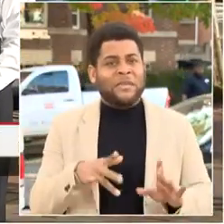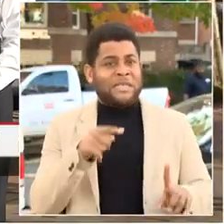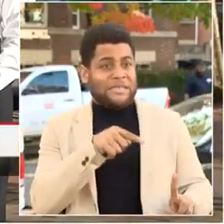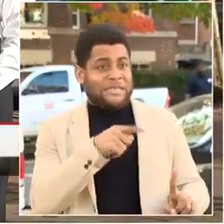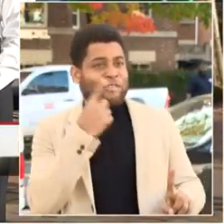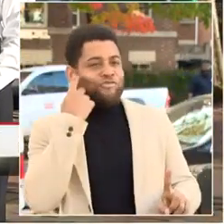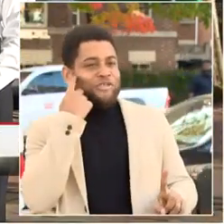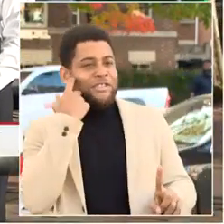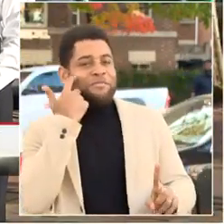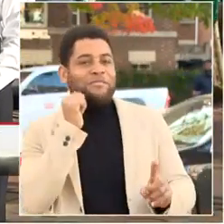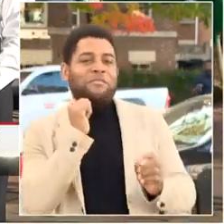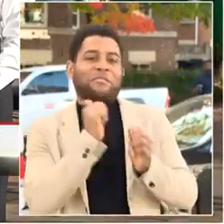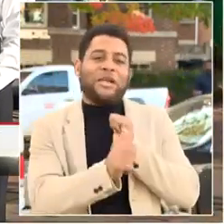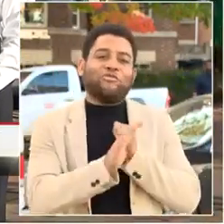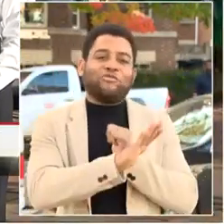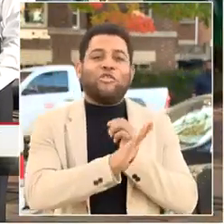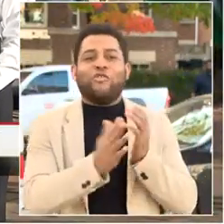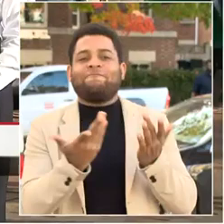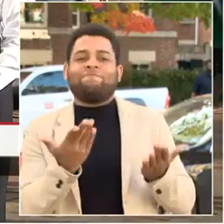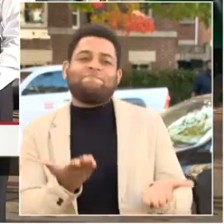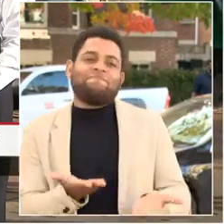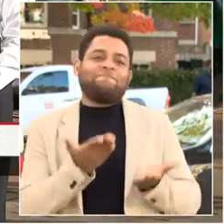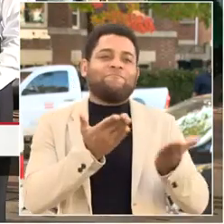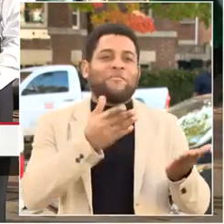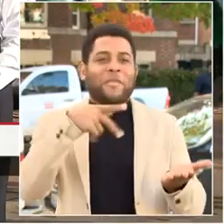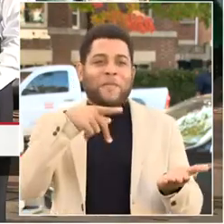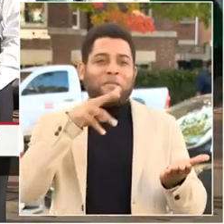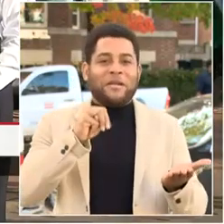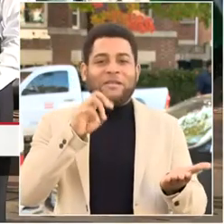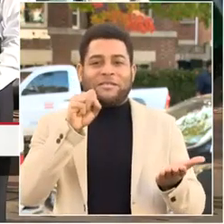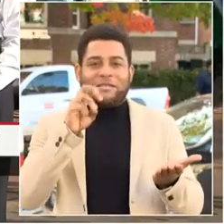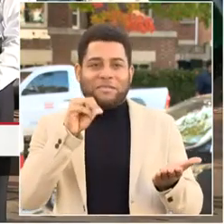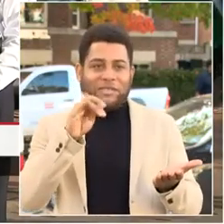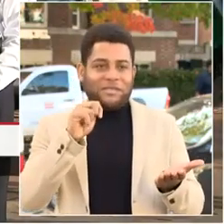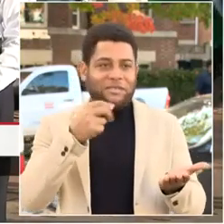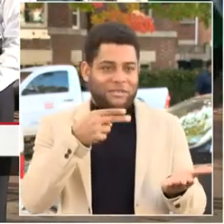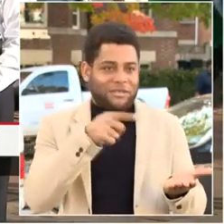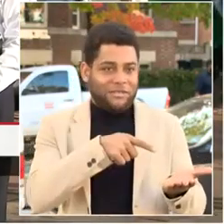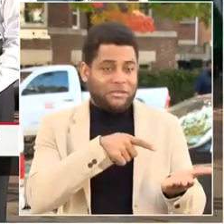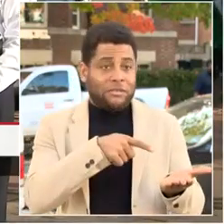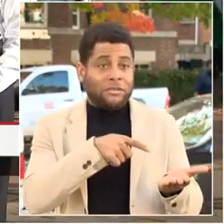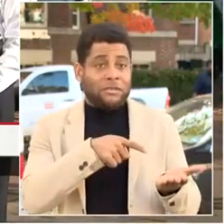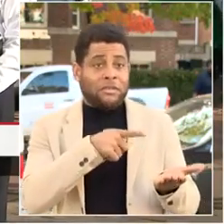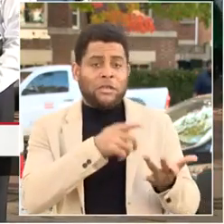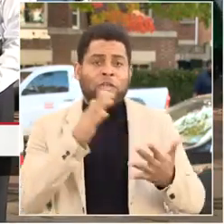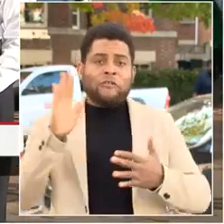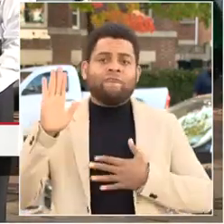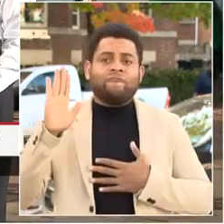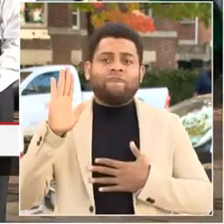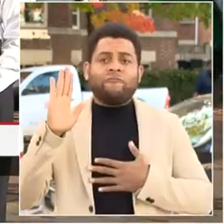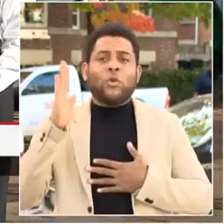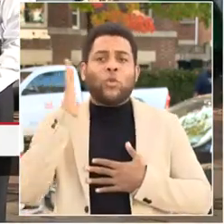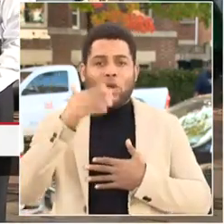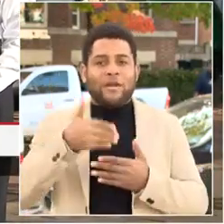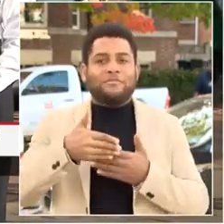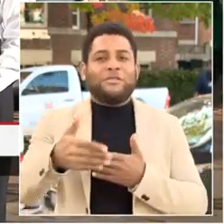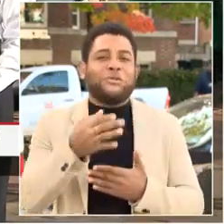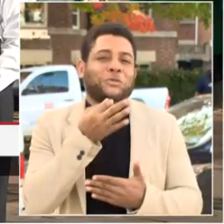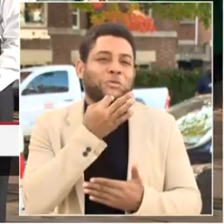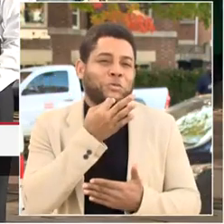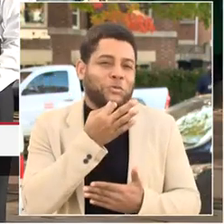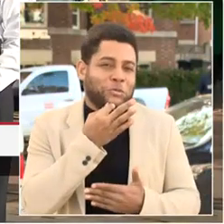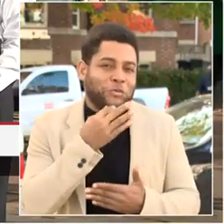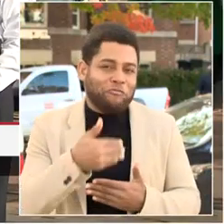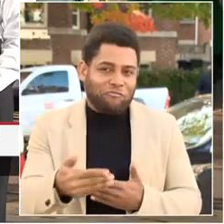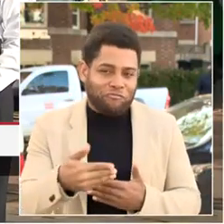to the full council next week. And earlier this week, the chief and I were together in